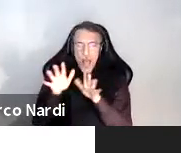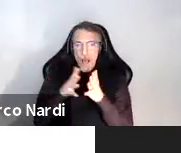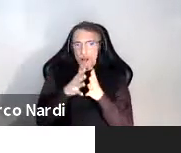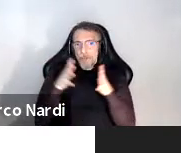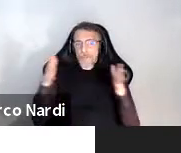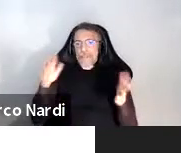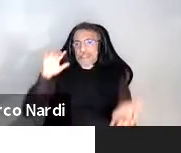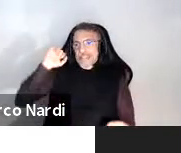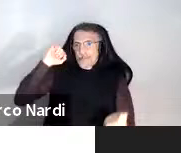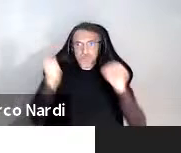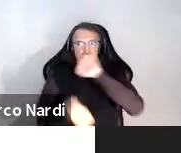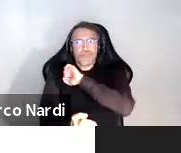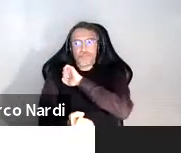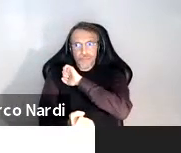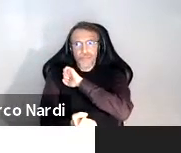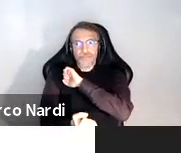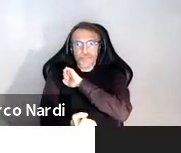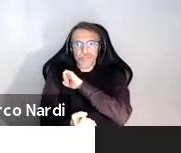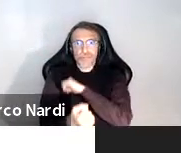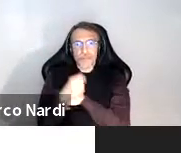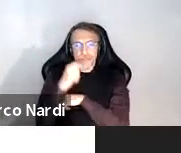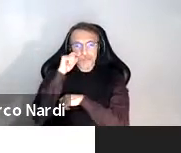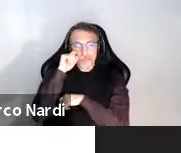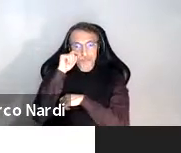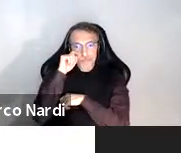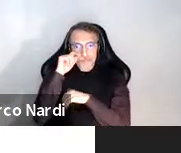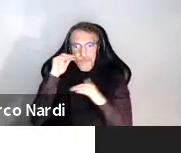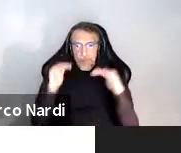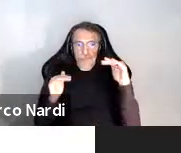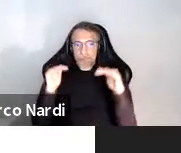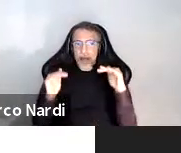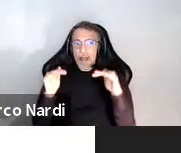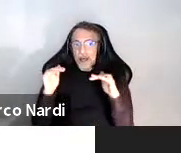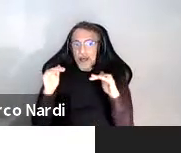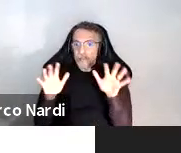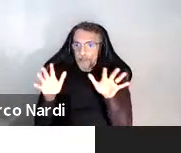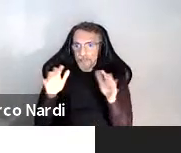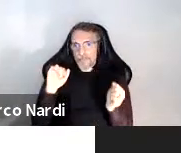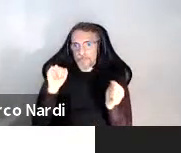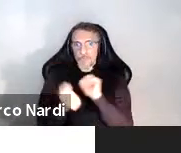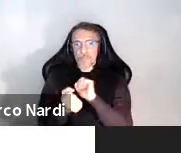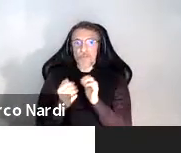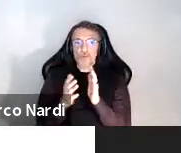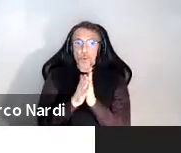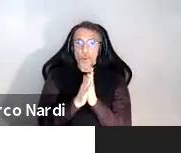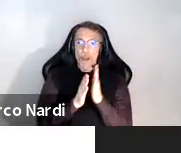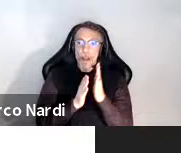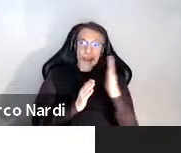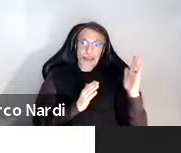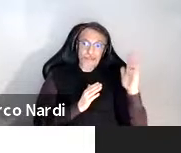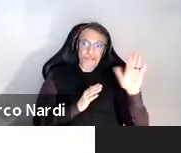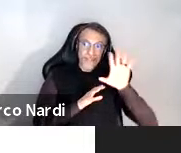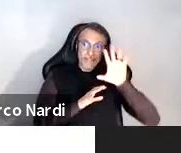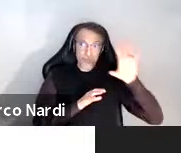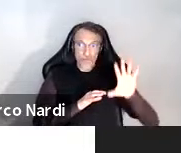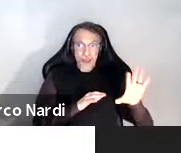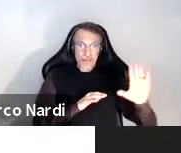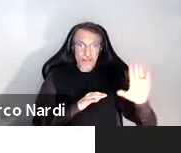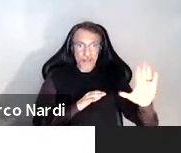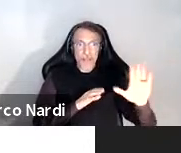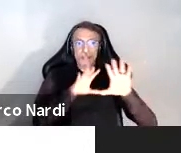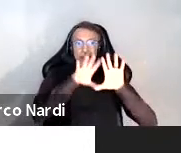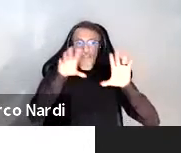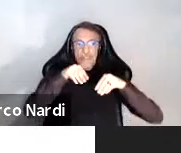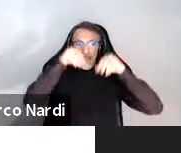shocks in terms of overall balance. And the graph to the left shows where the condition where sub-Saharan